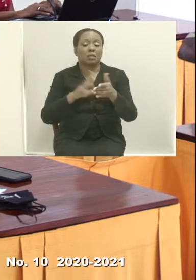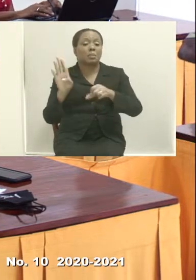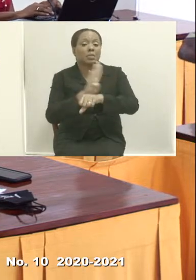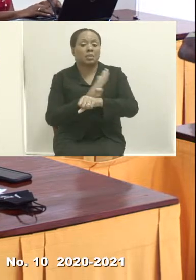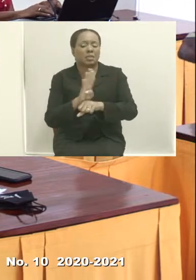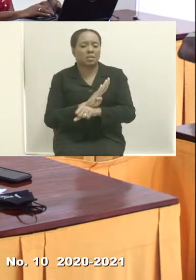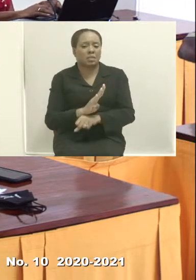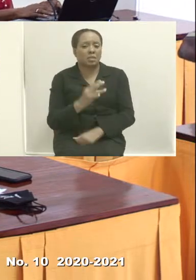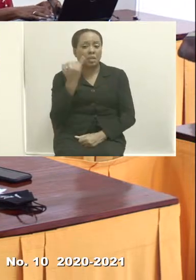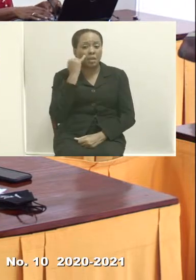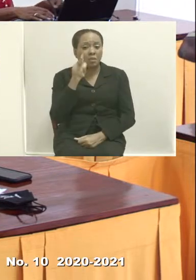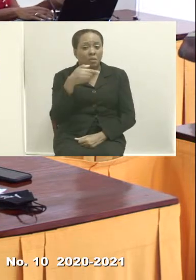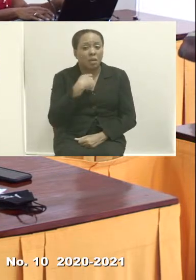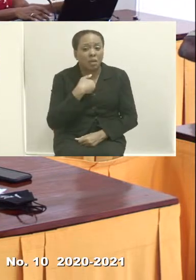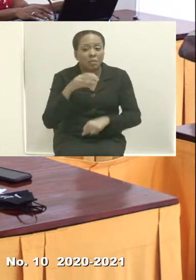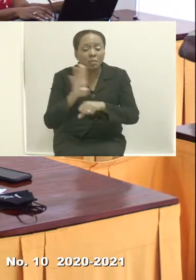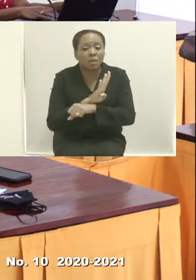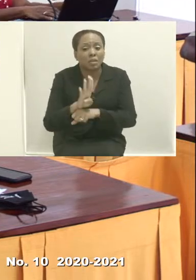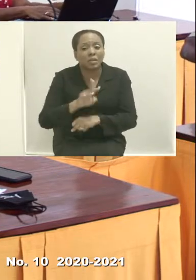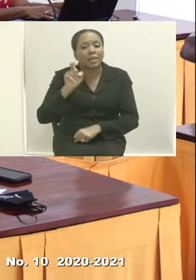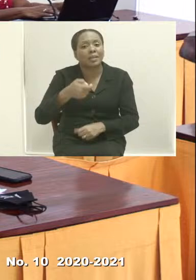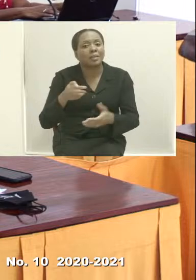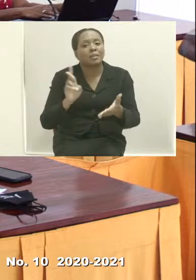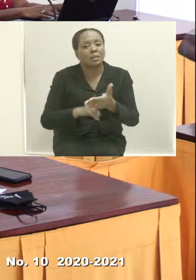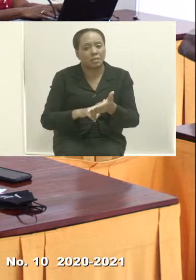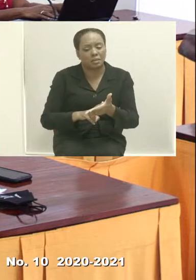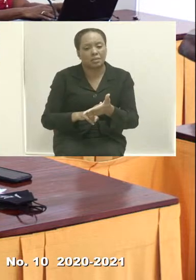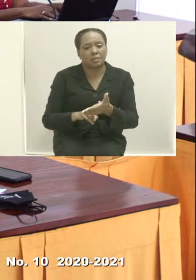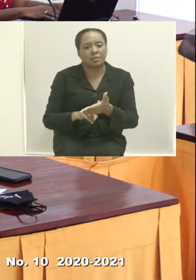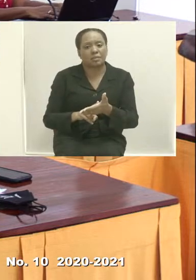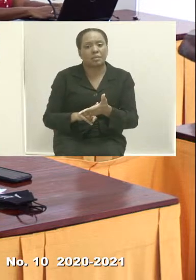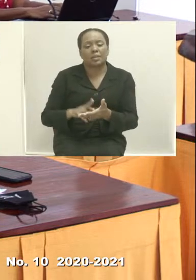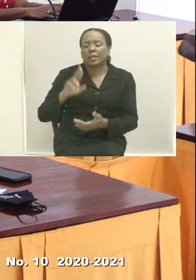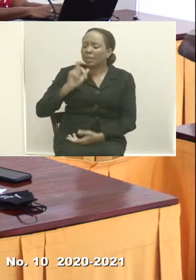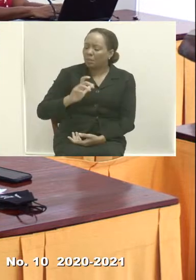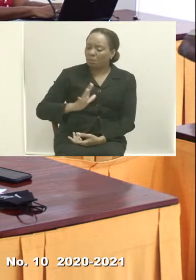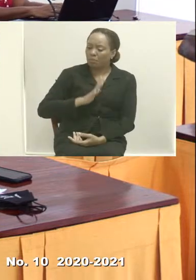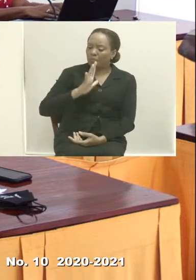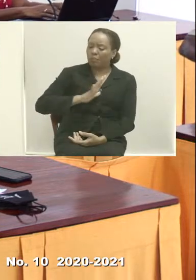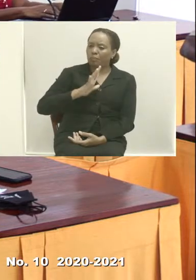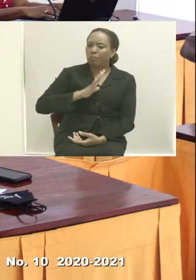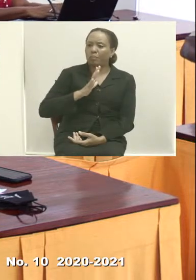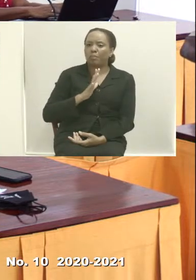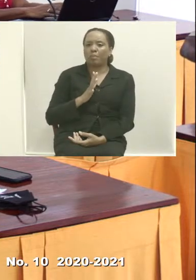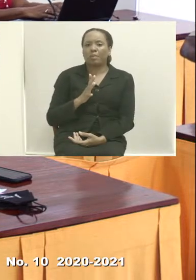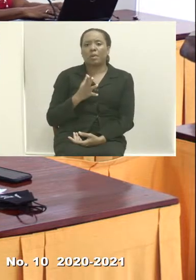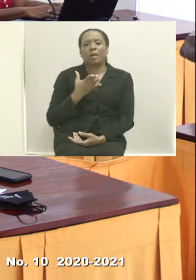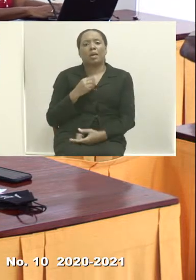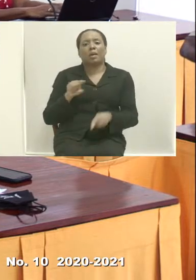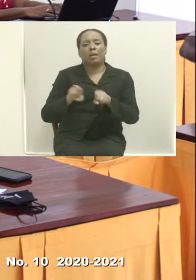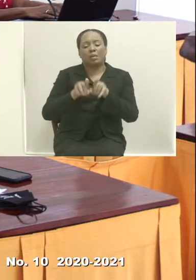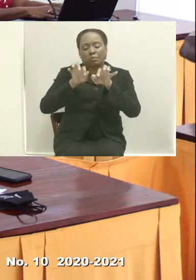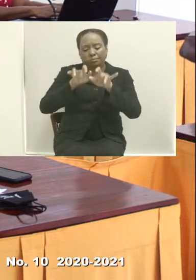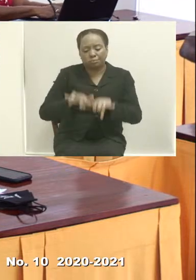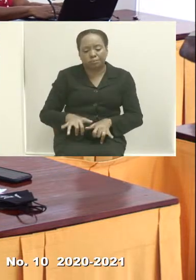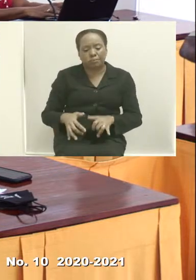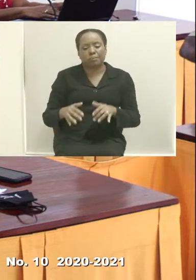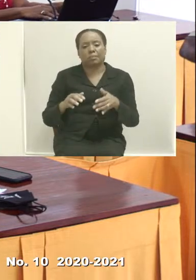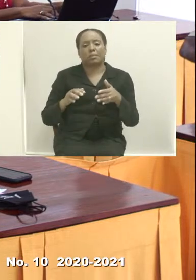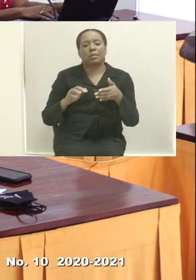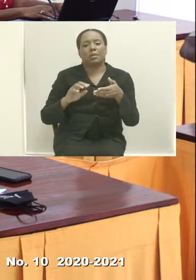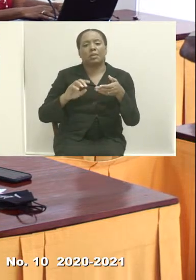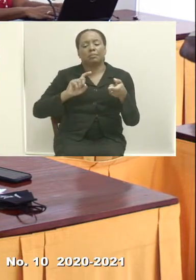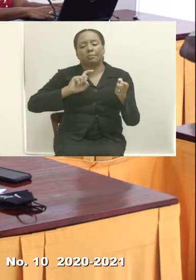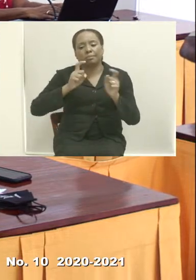the effort to register businesses must now be formalized, it must now be digitalized and modernized.